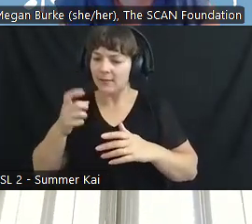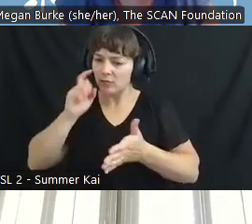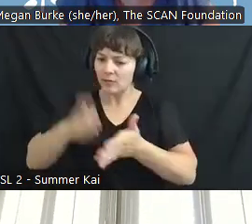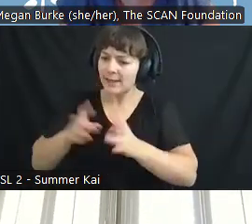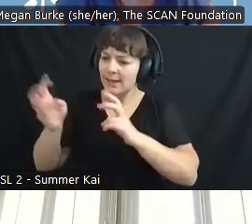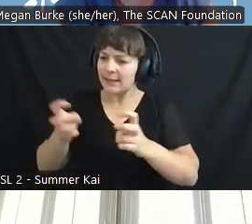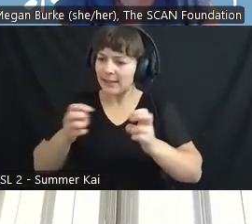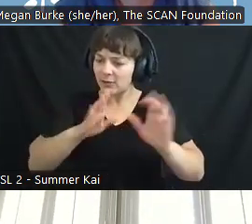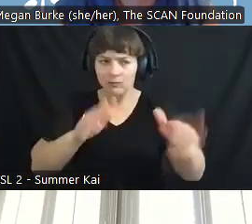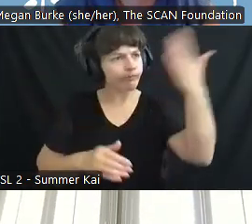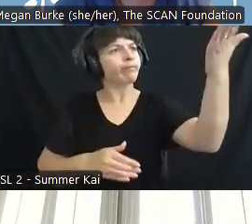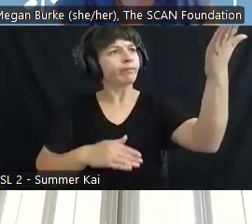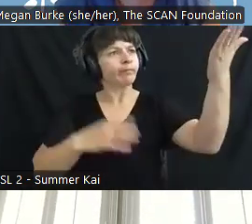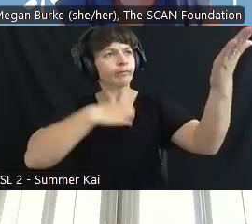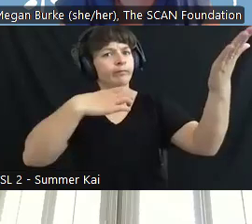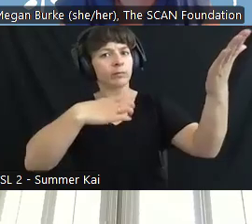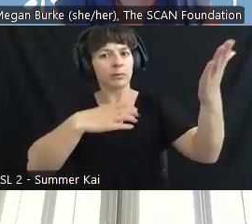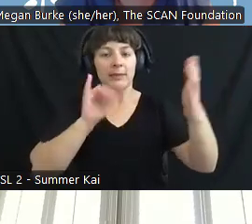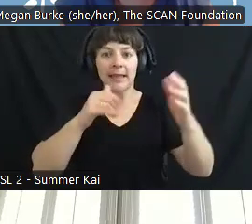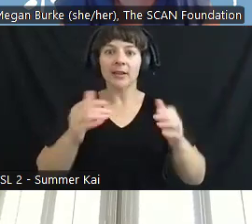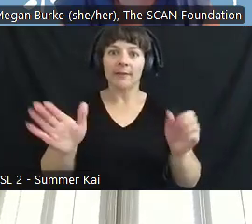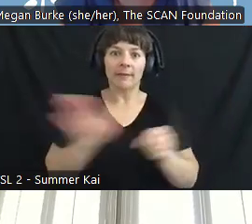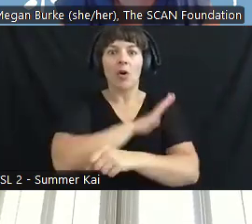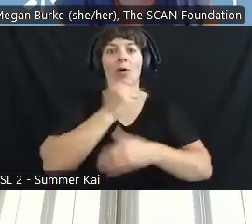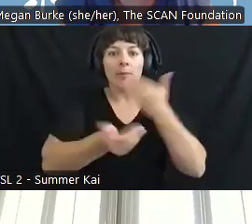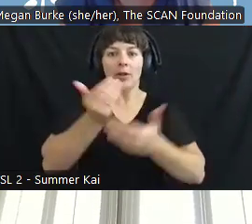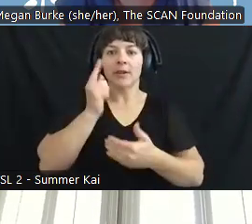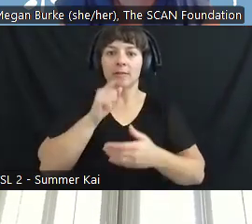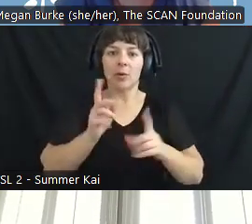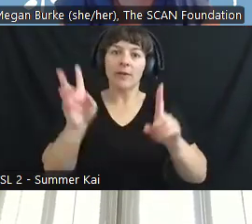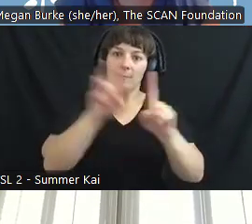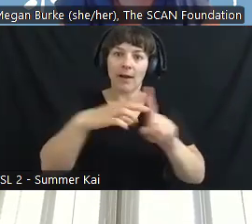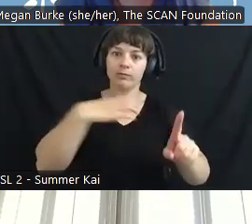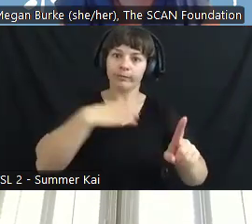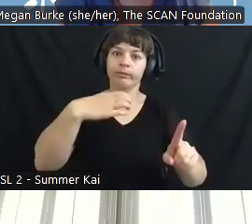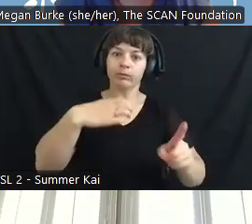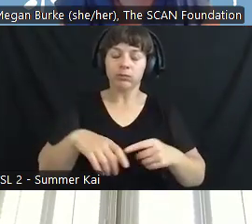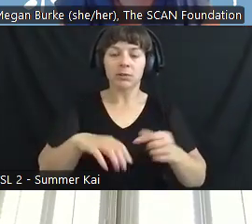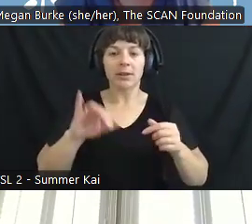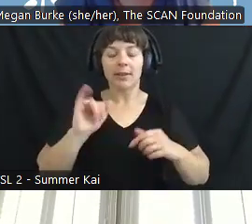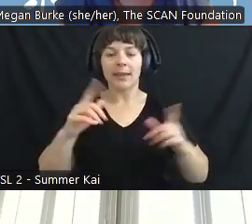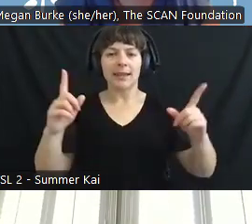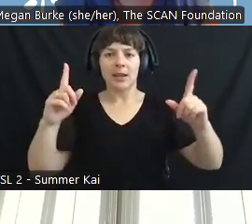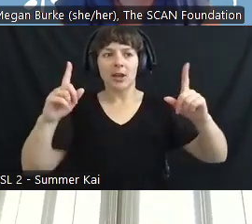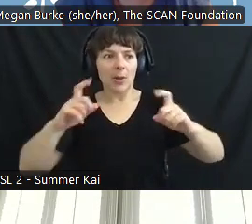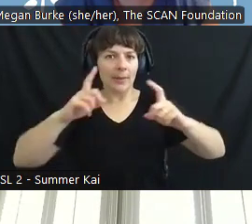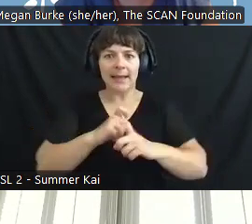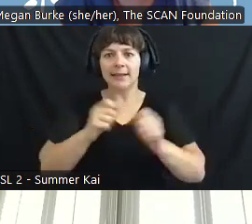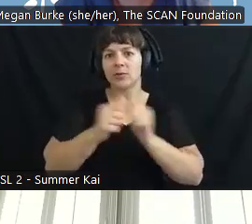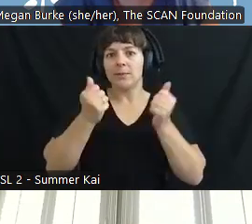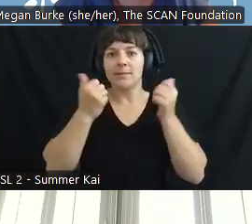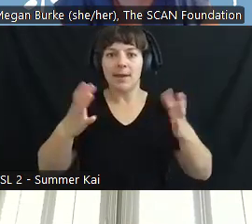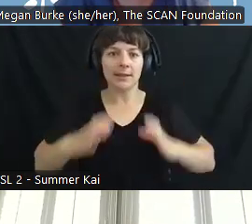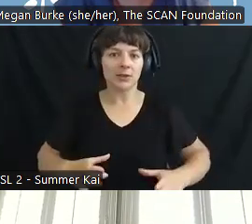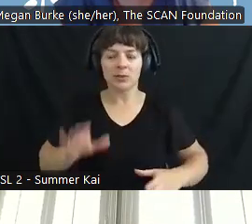raise a grievance, to officially file a grievance, and the complexity of many of these consumers'